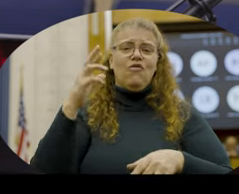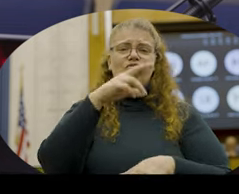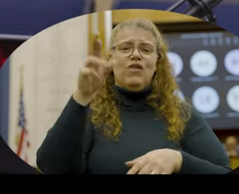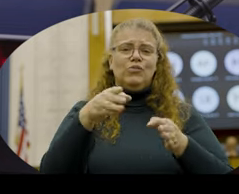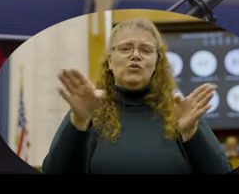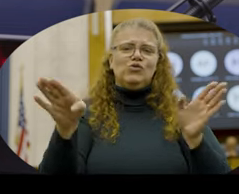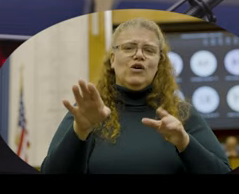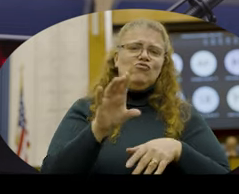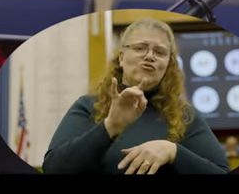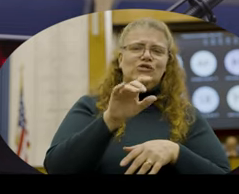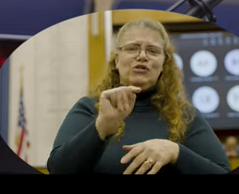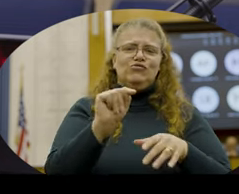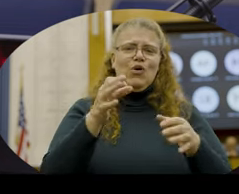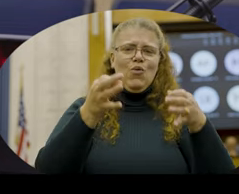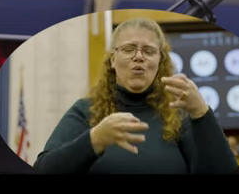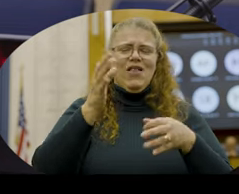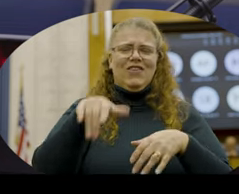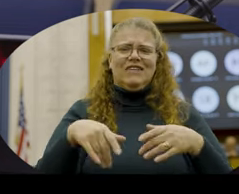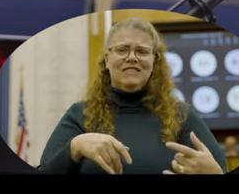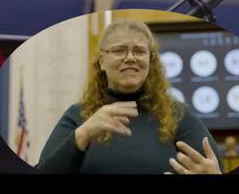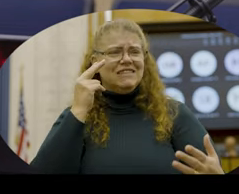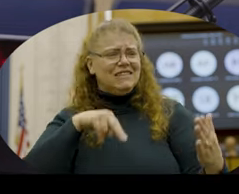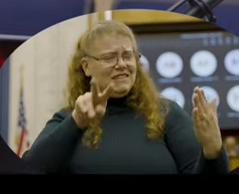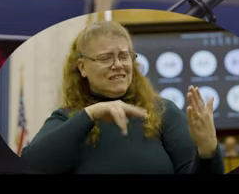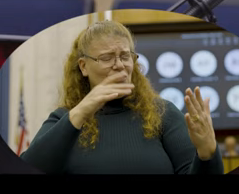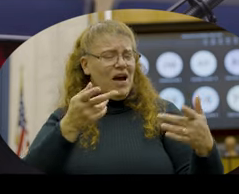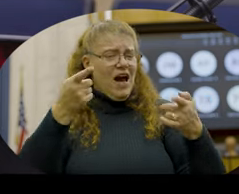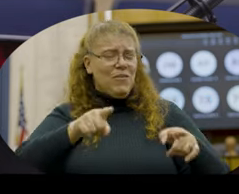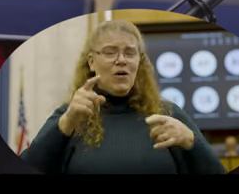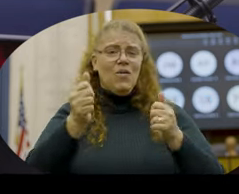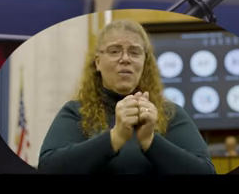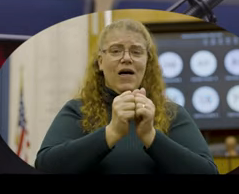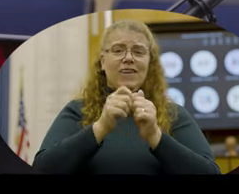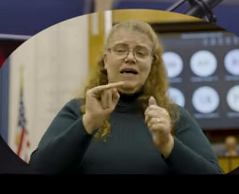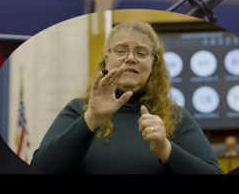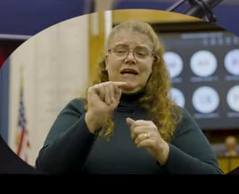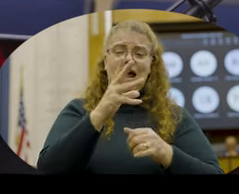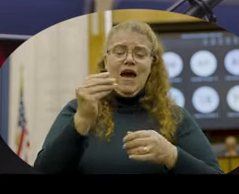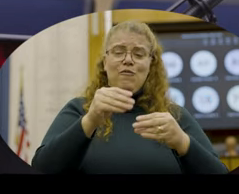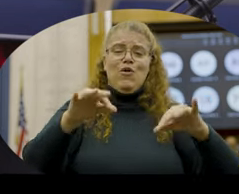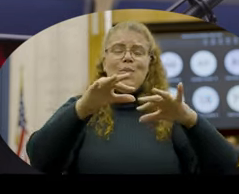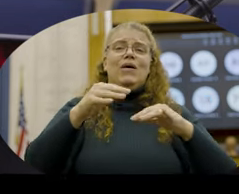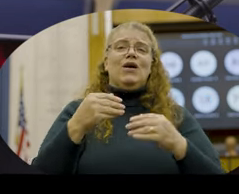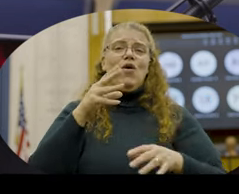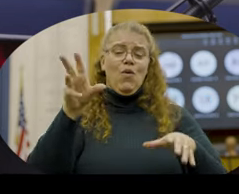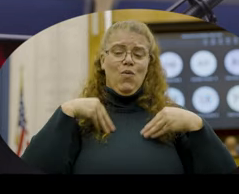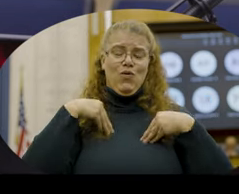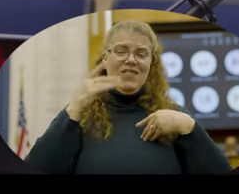better insight into the challenges facing tenants and property owners during these ongoing difficult economic